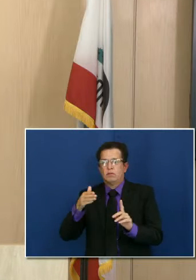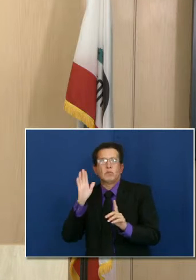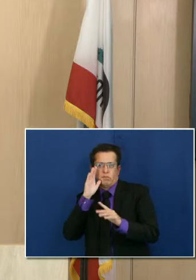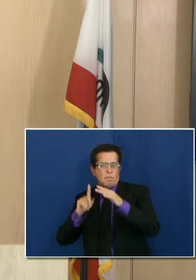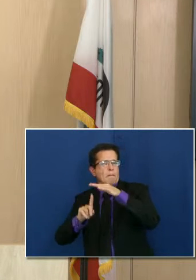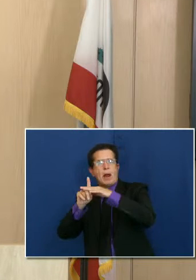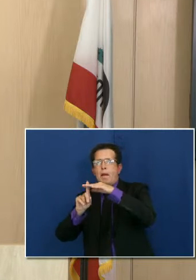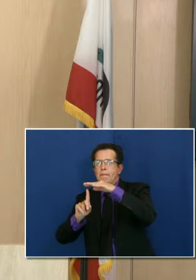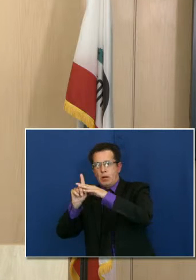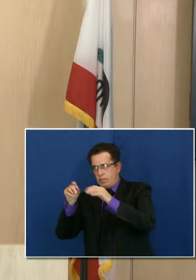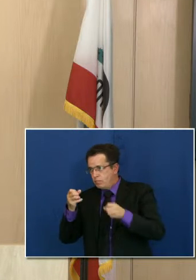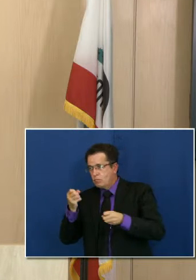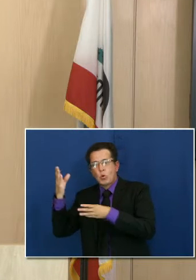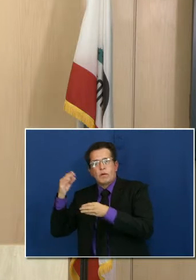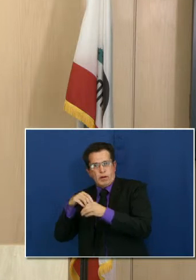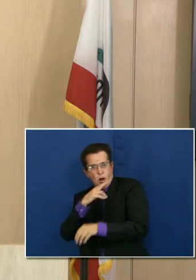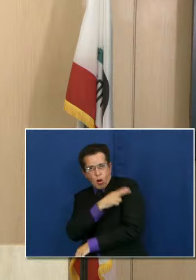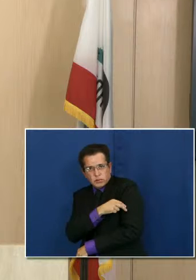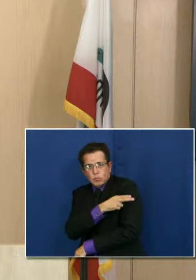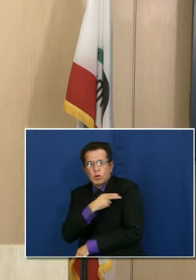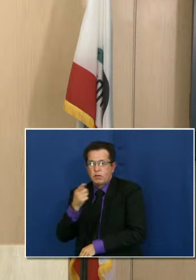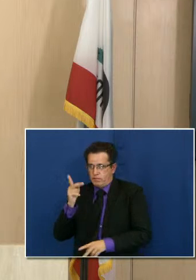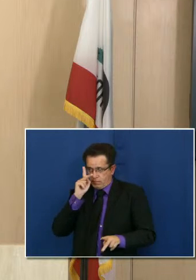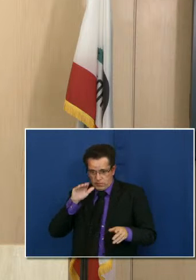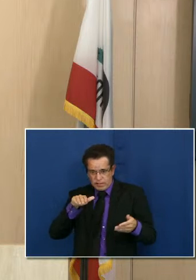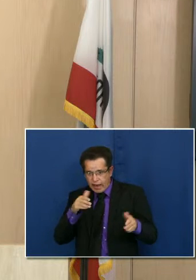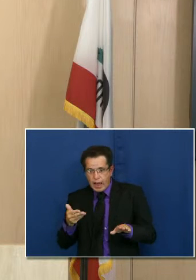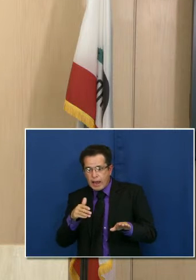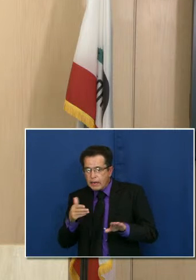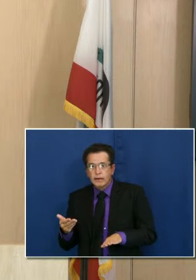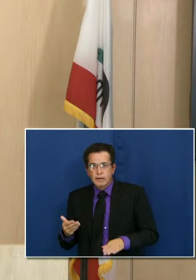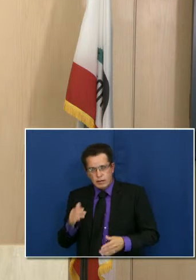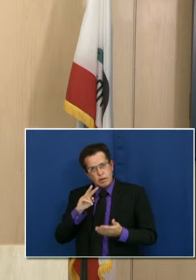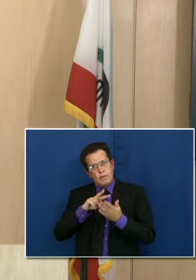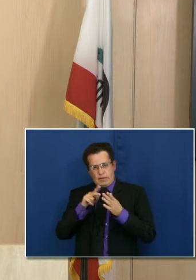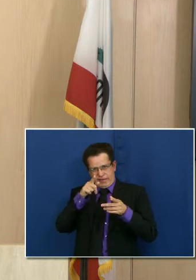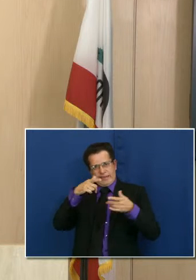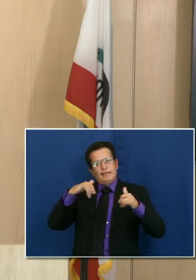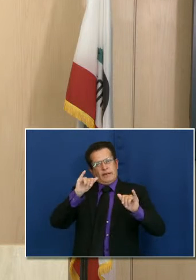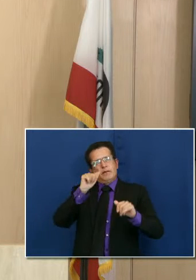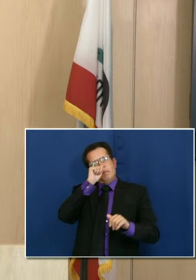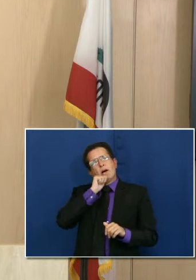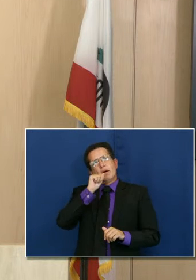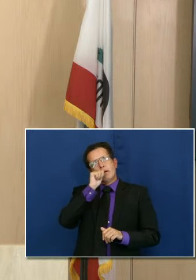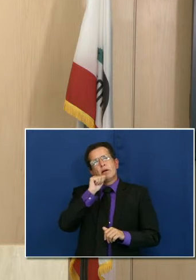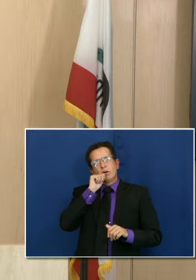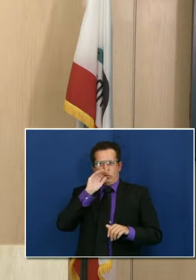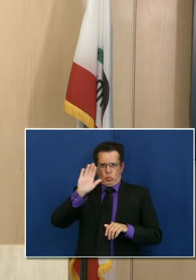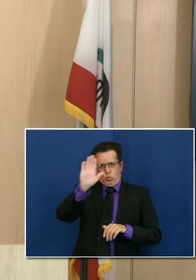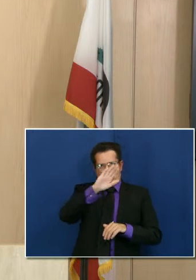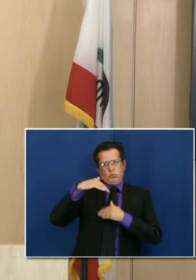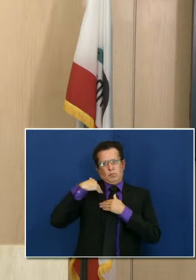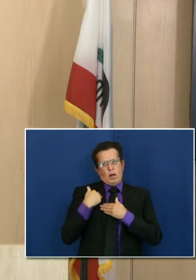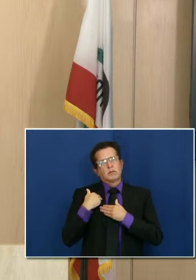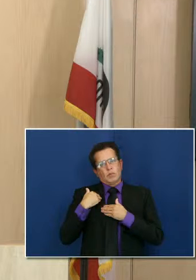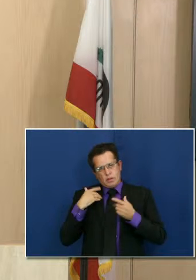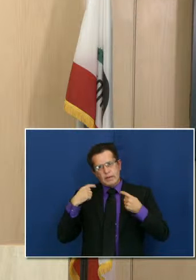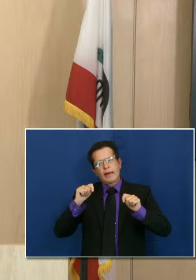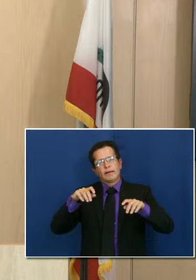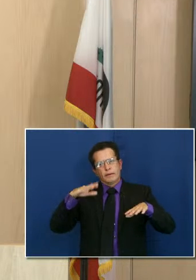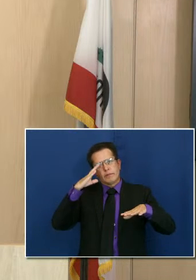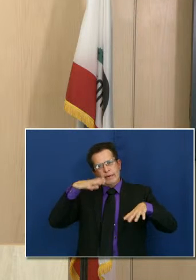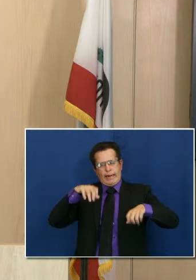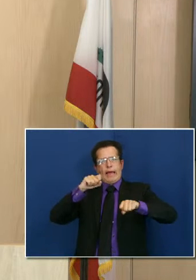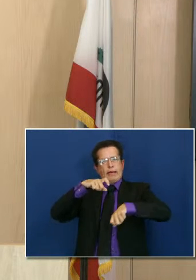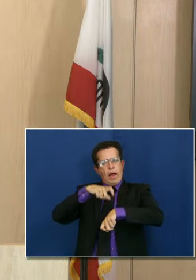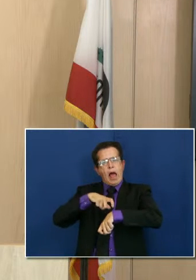in hospitalizations and increase in loss of life. But again, it doesn't mean that the actions we're taking today are not working. We just know it is going to take time